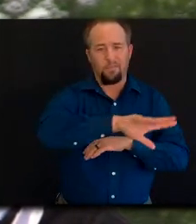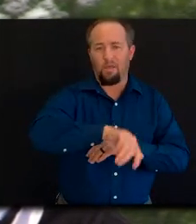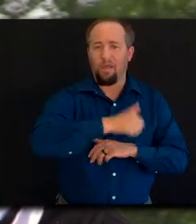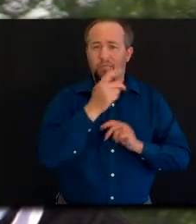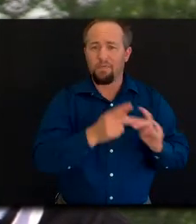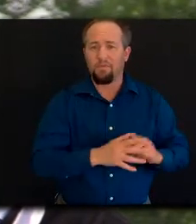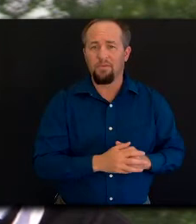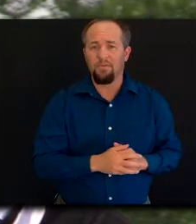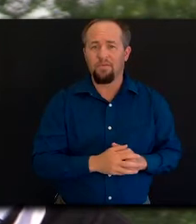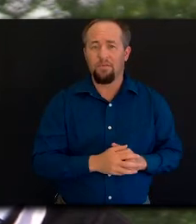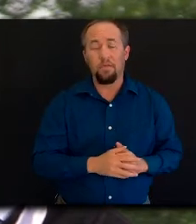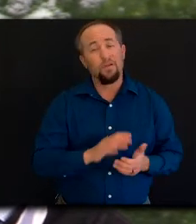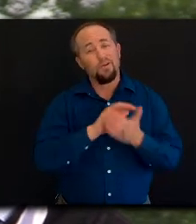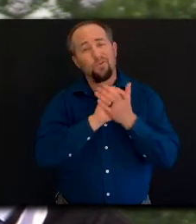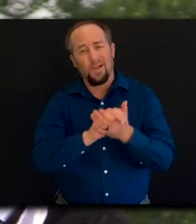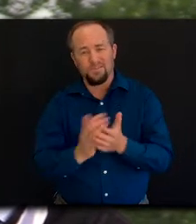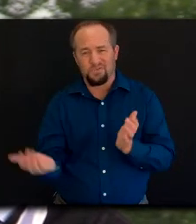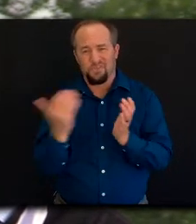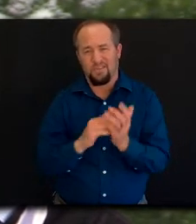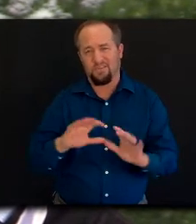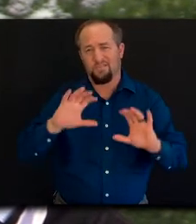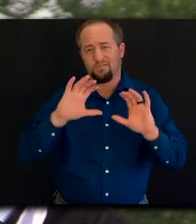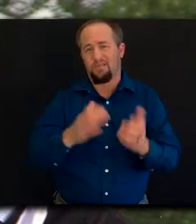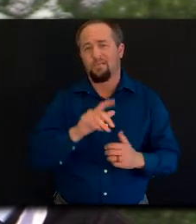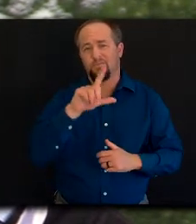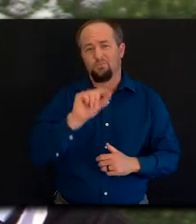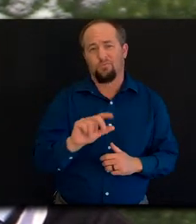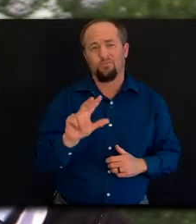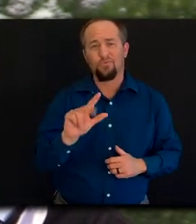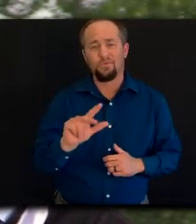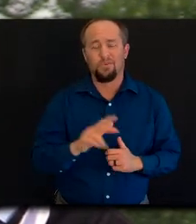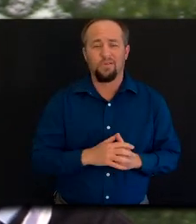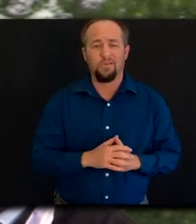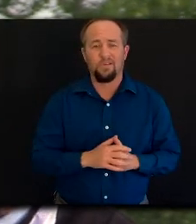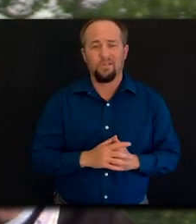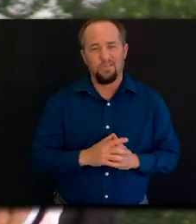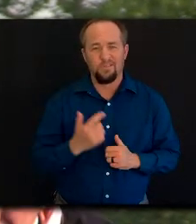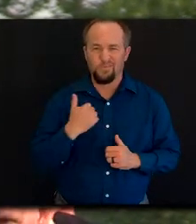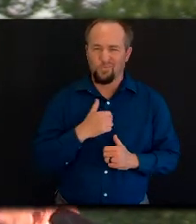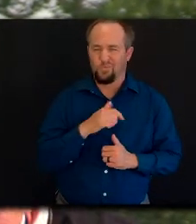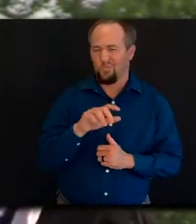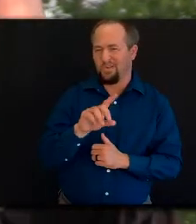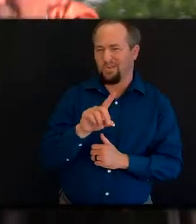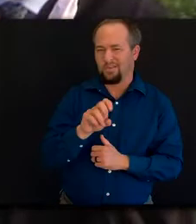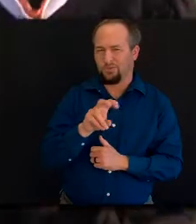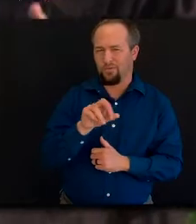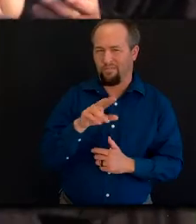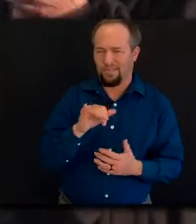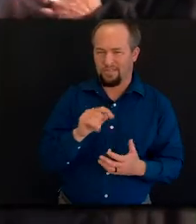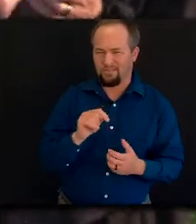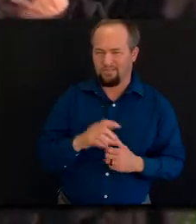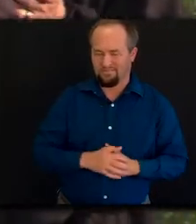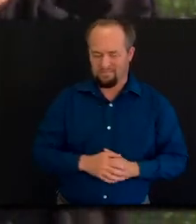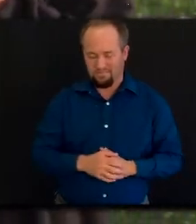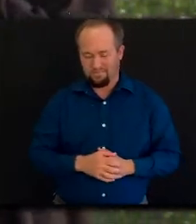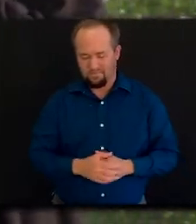Congratulations again, class of 2023. We deserve it.